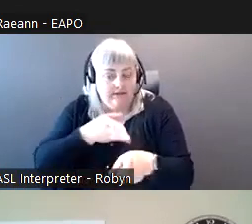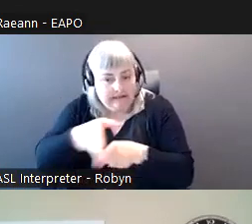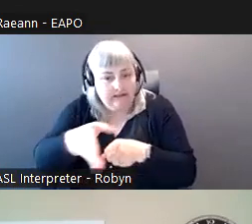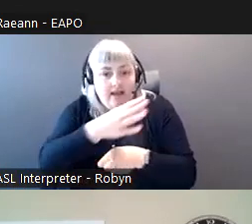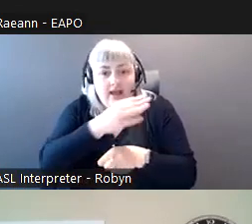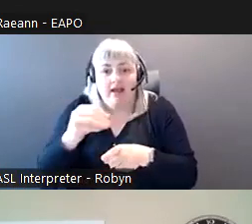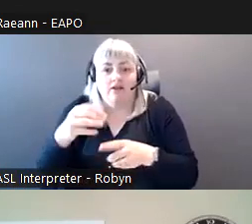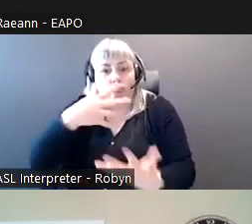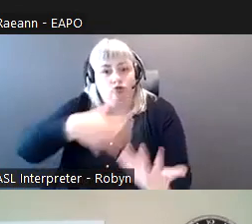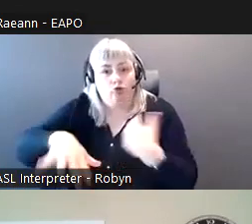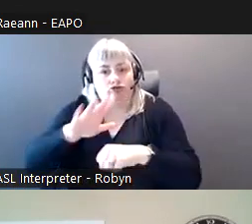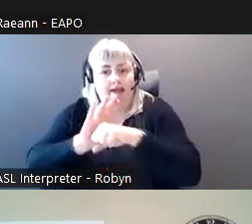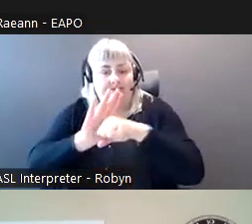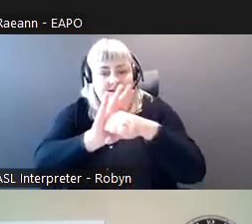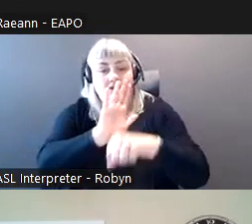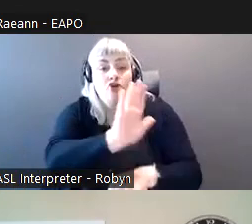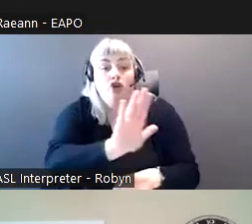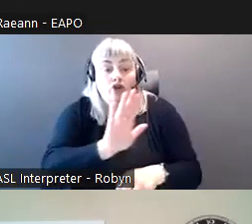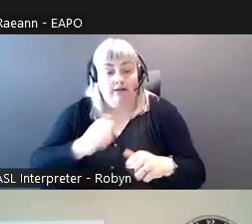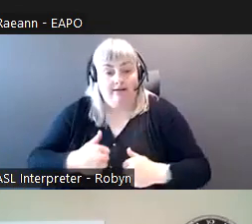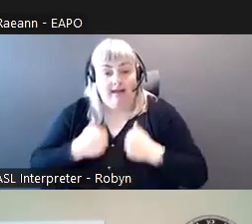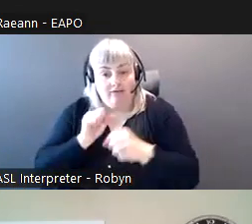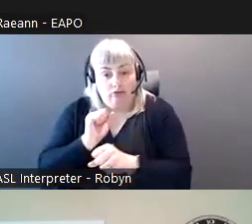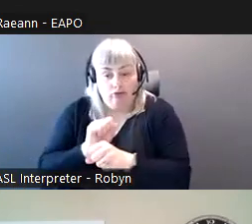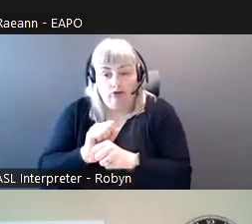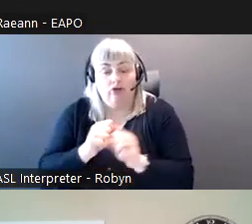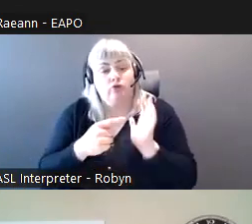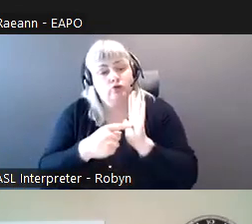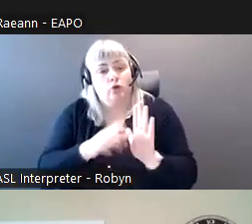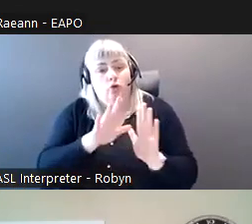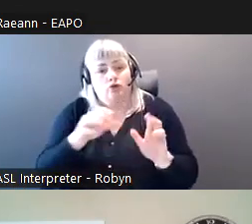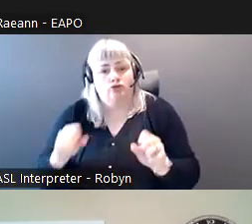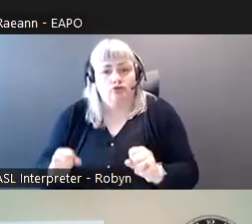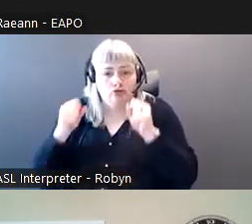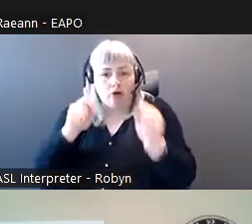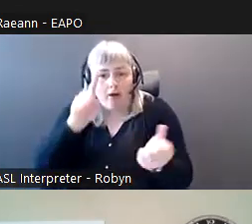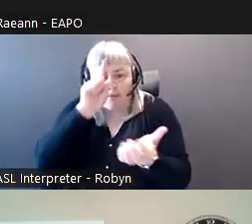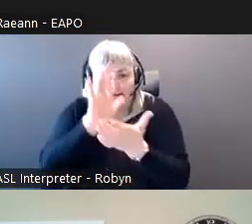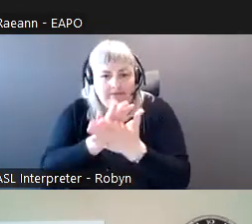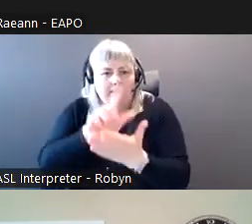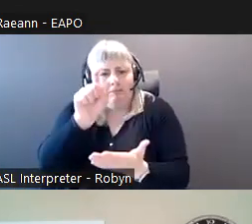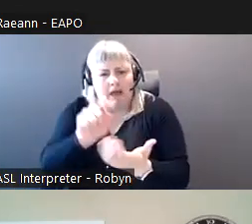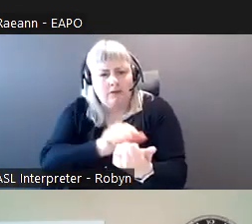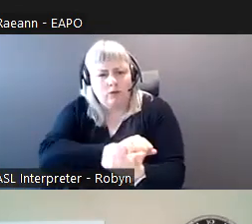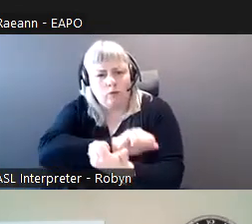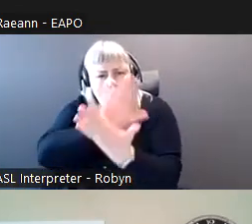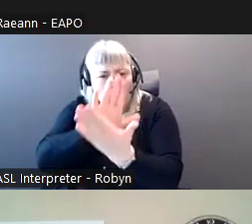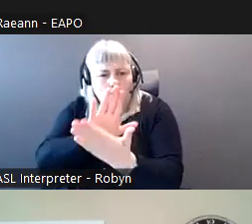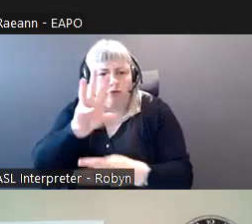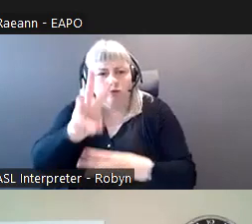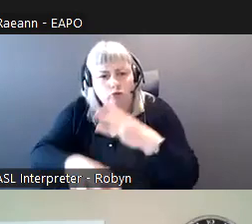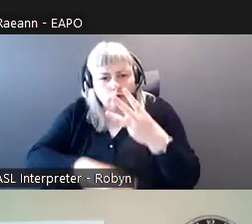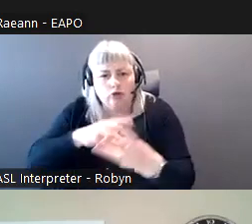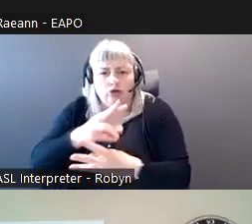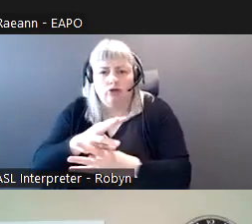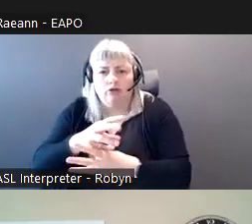work and life reflect her strong belief, and we must approach the world and one another with